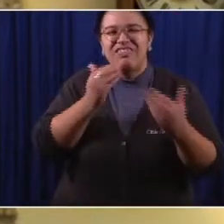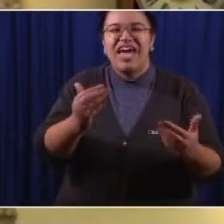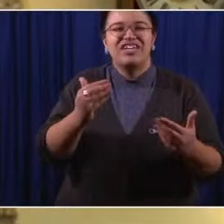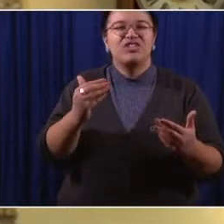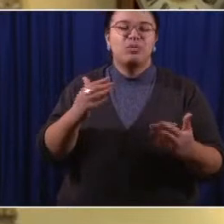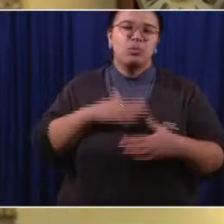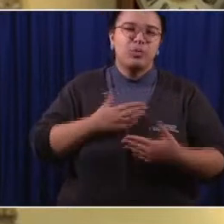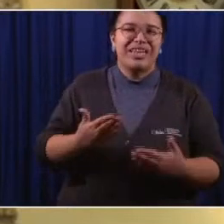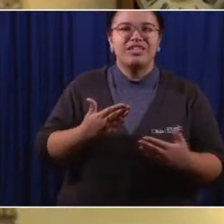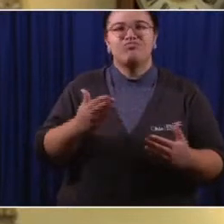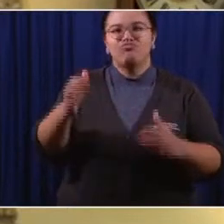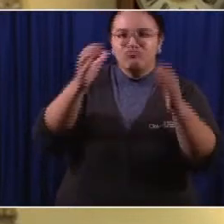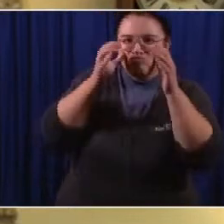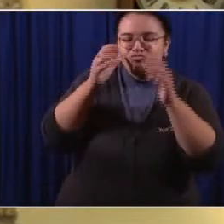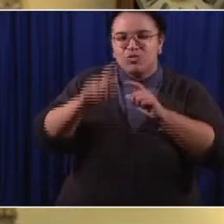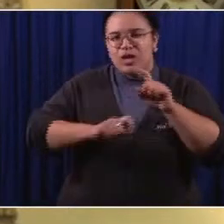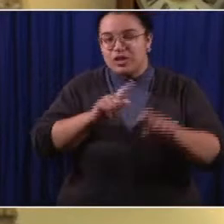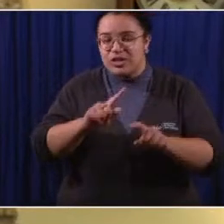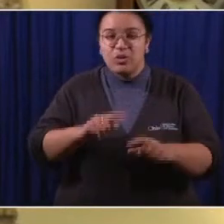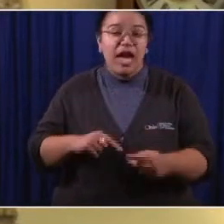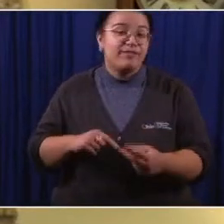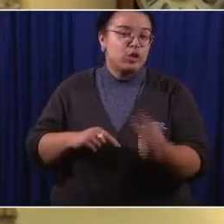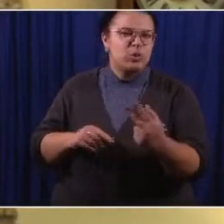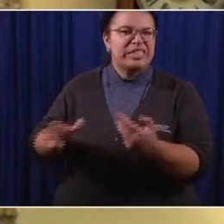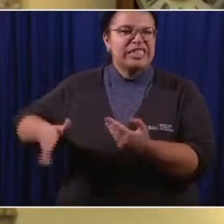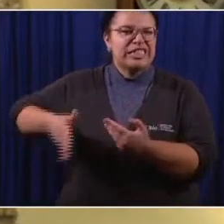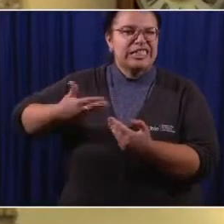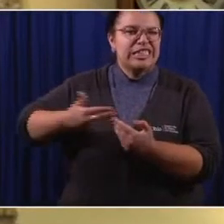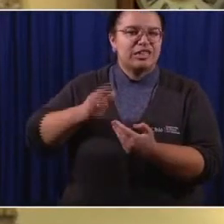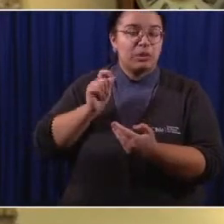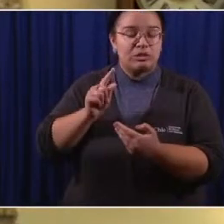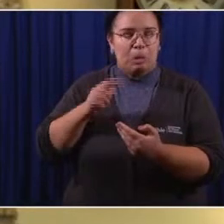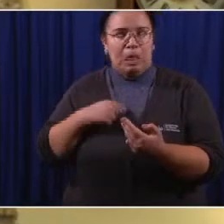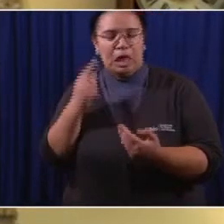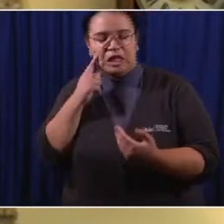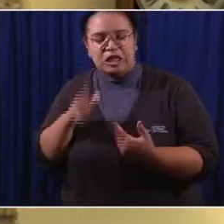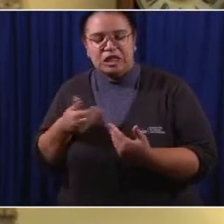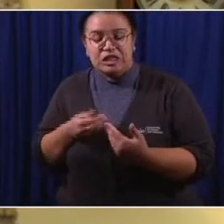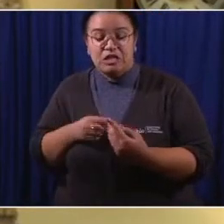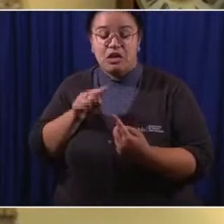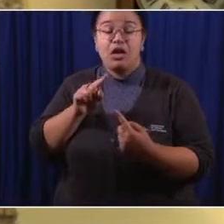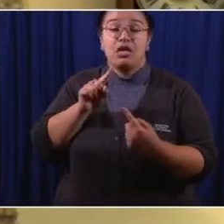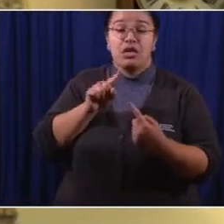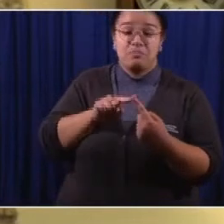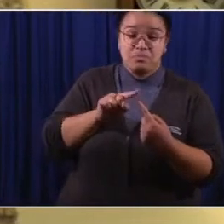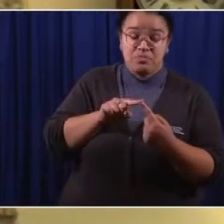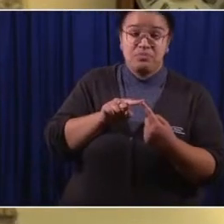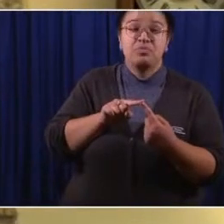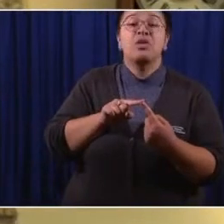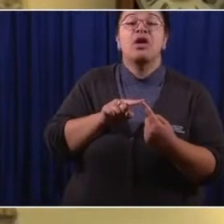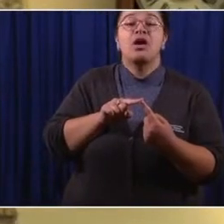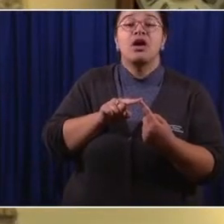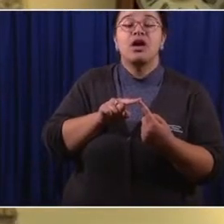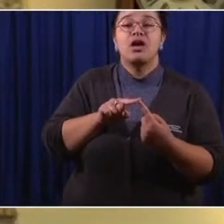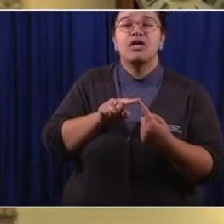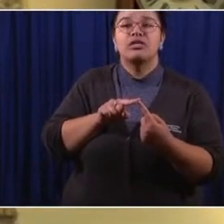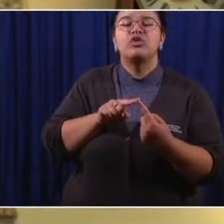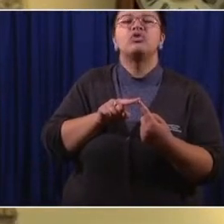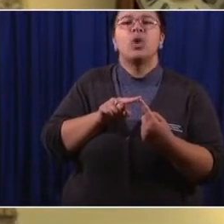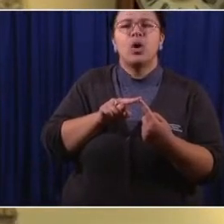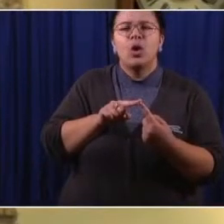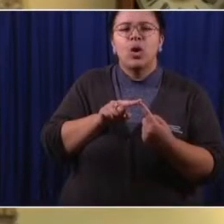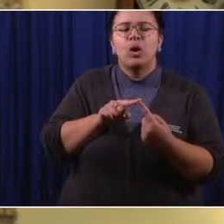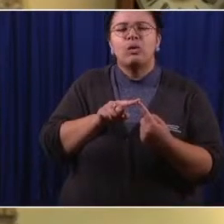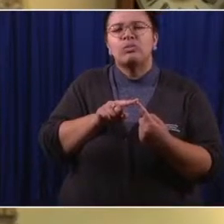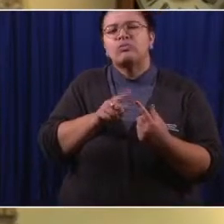Governor. I have two easy questions, I think. One for you is, Governor, let's